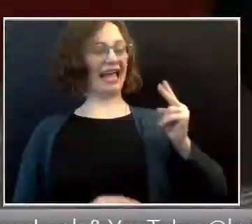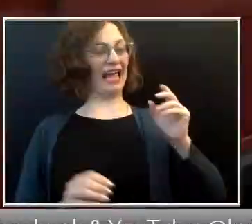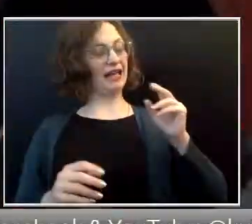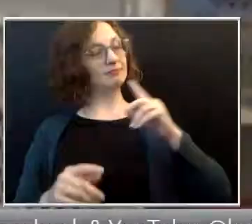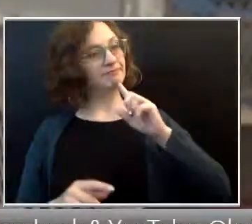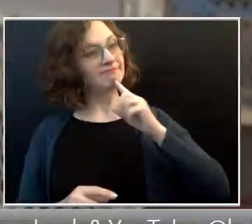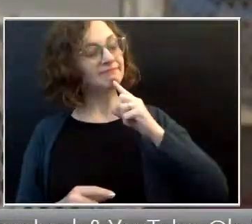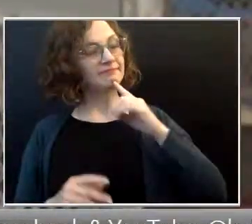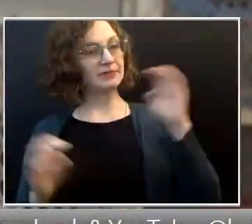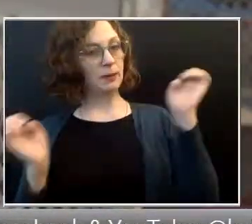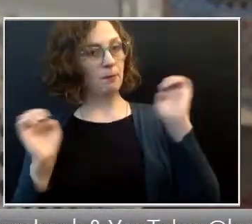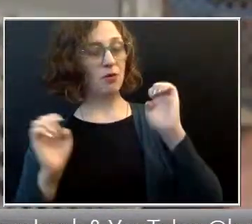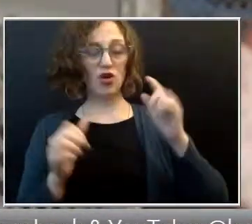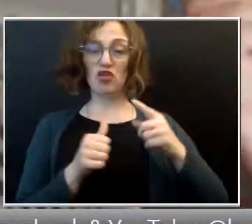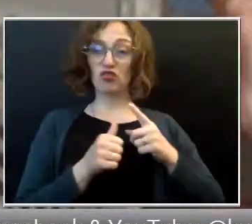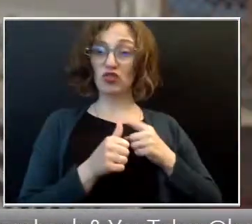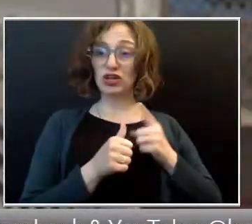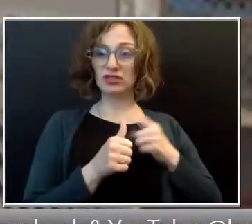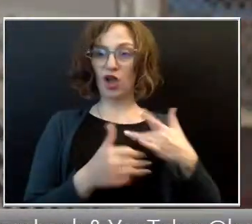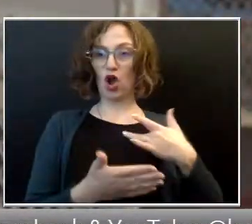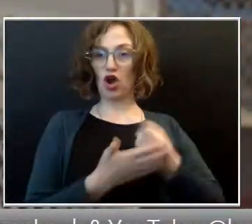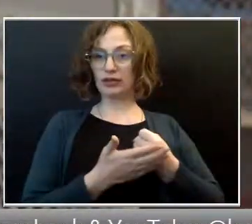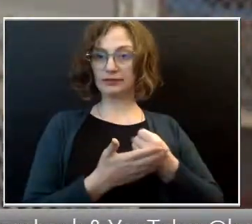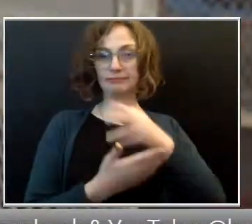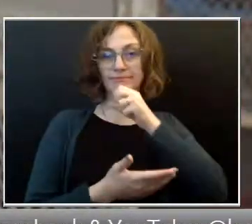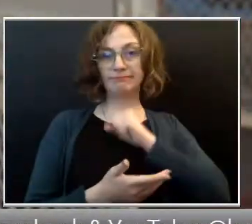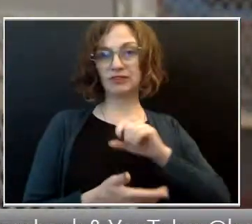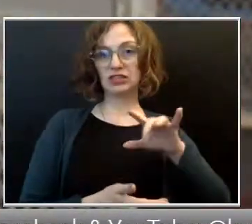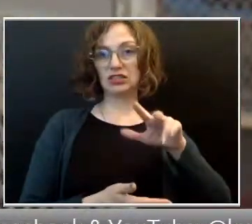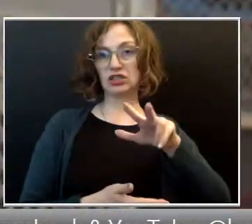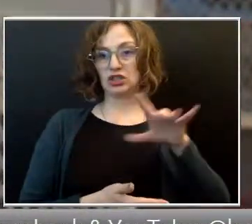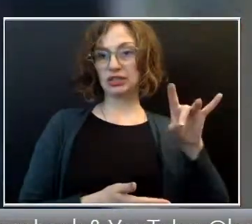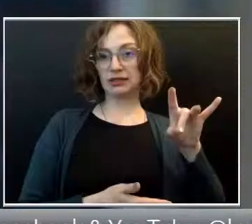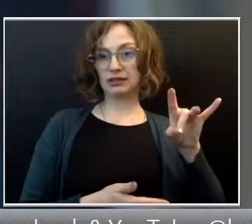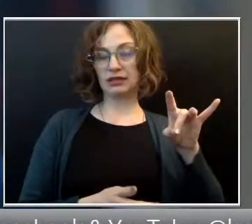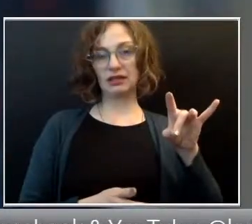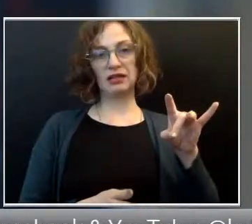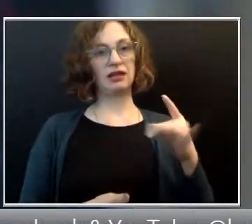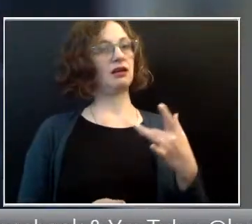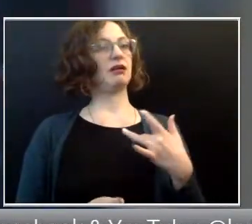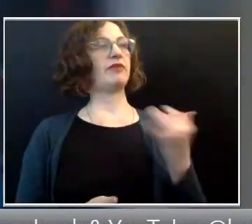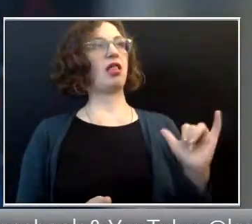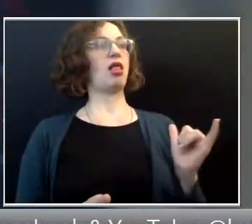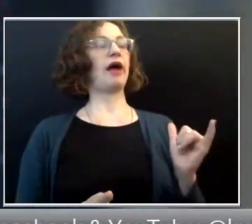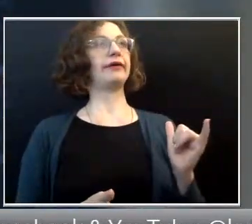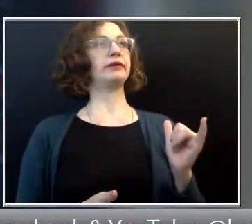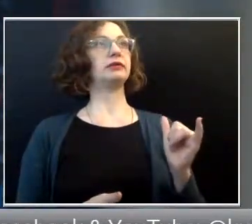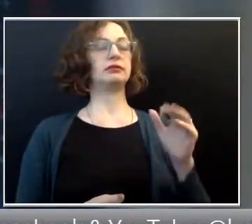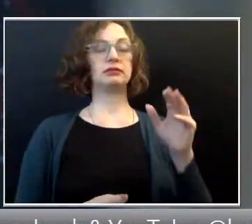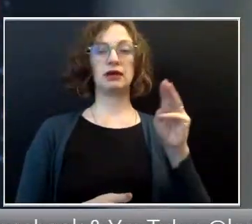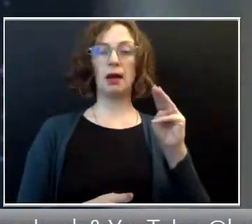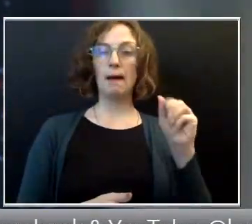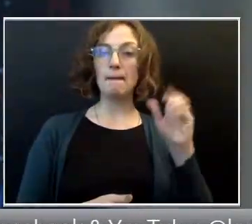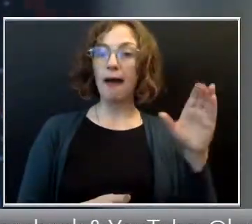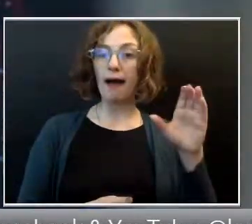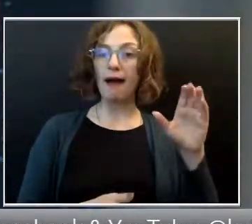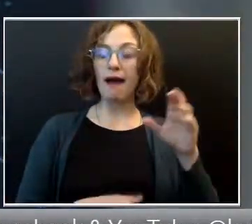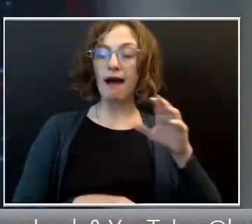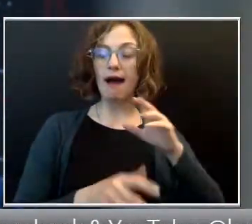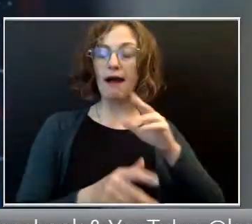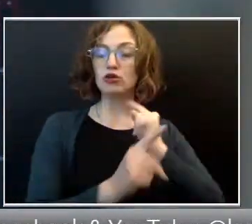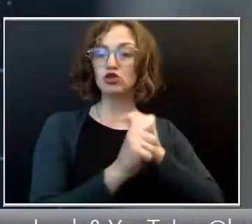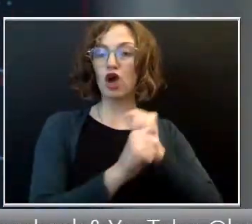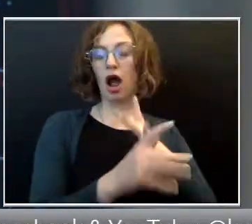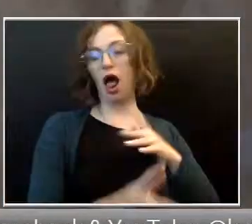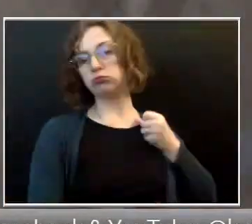38. All of a sudden, it was like a Mack truck just slammed into me. It's a Widowmaker vessel, had a blockage